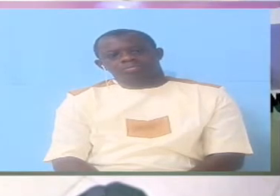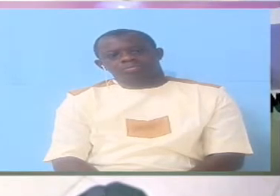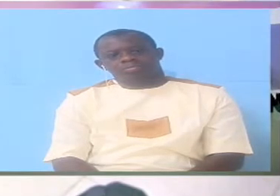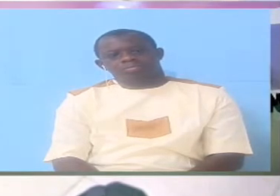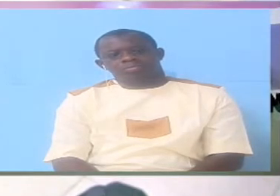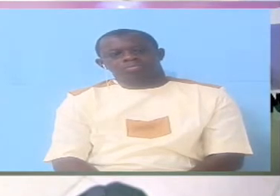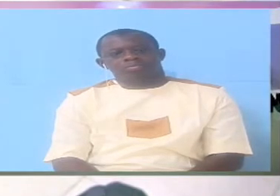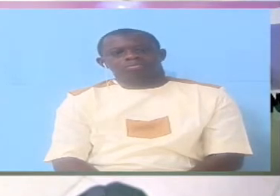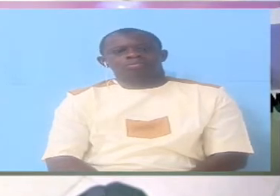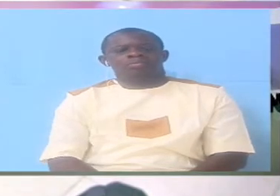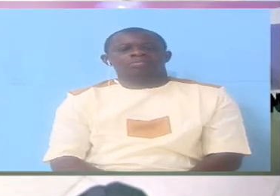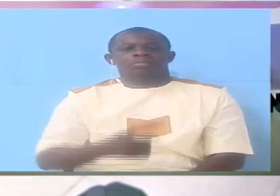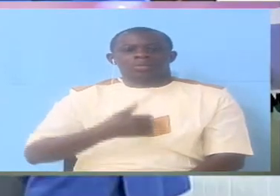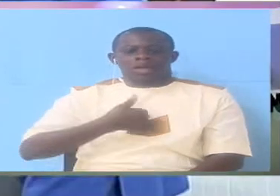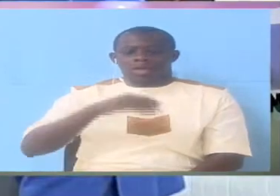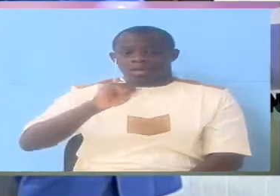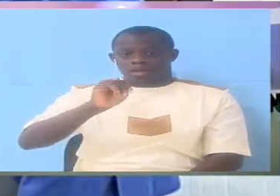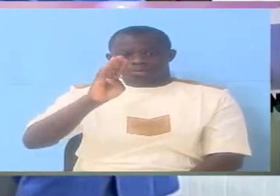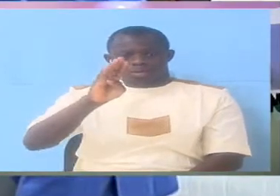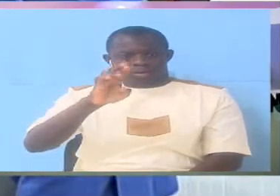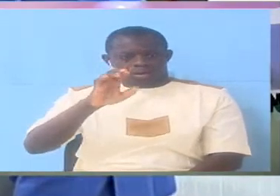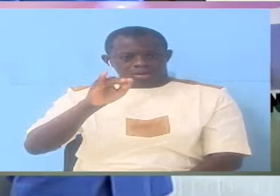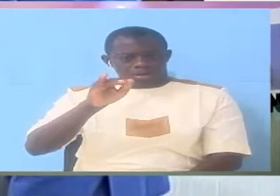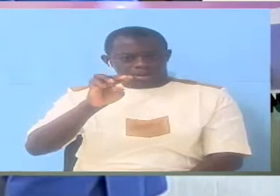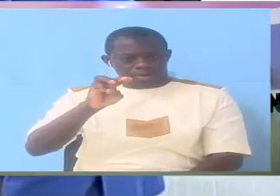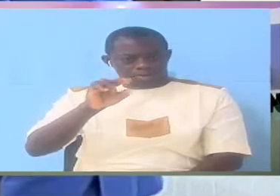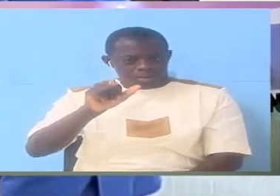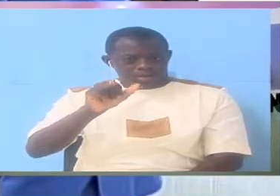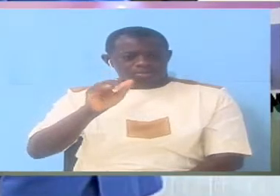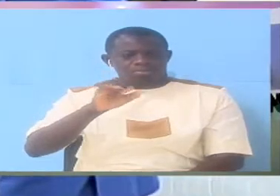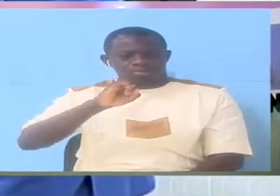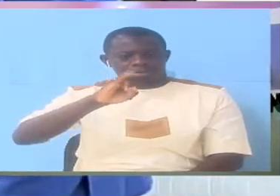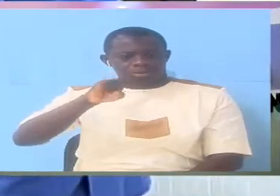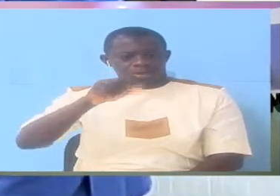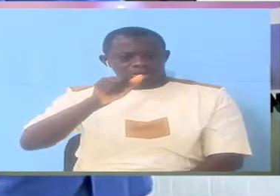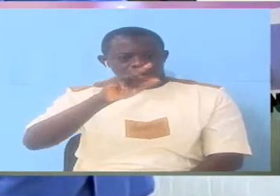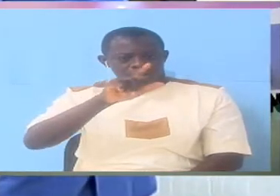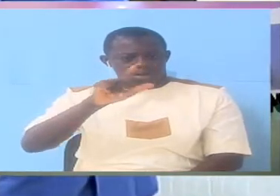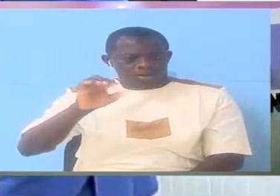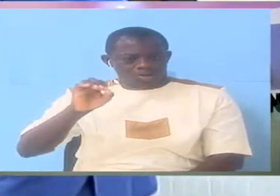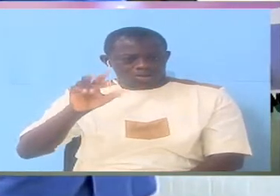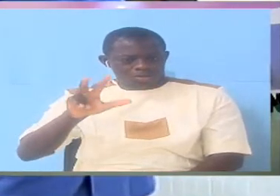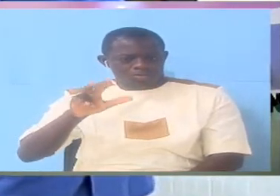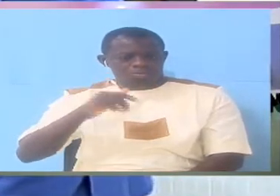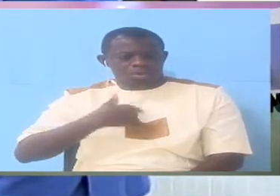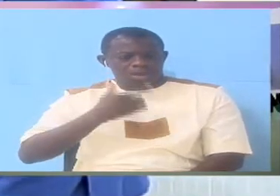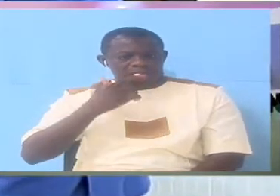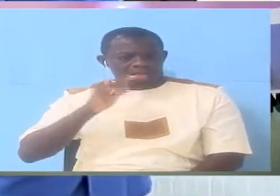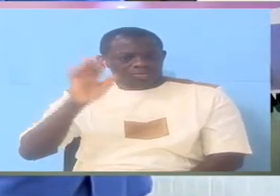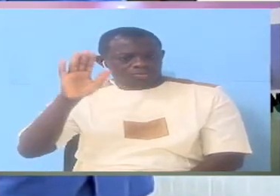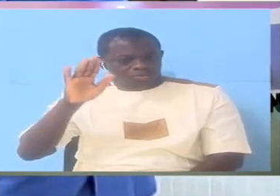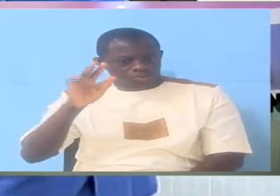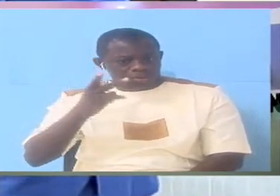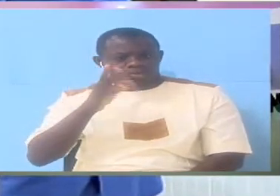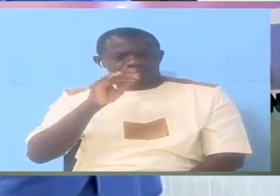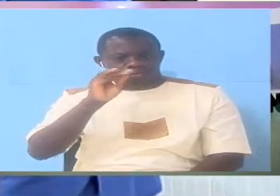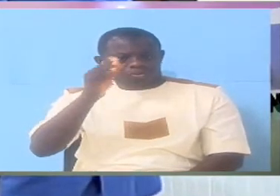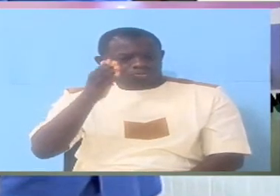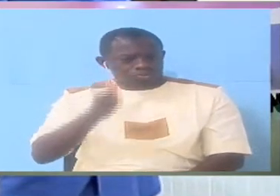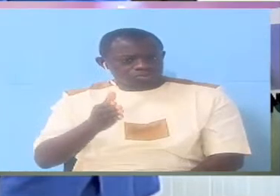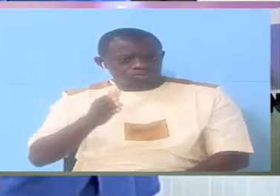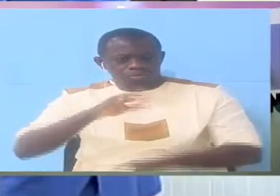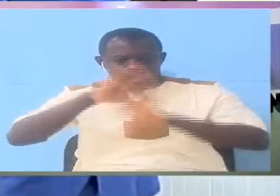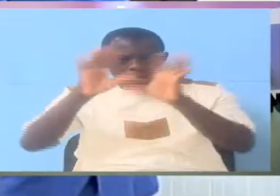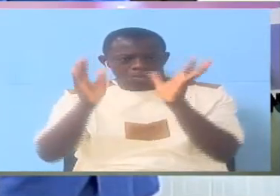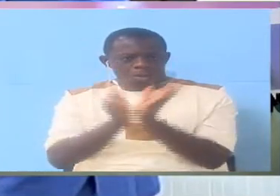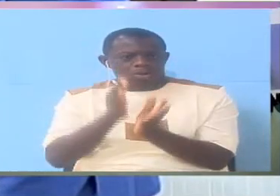I, Ebrima Jallow, I, Ebrima Jallow, do swear that do swear that I will speak the truth, I will speak the truth, the whole truth,